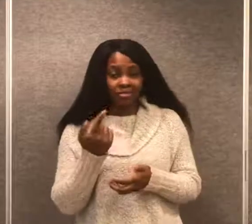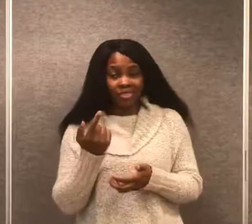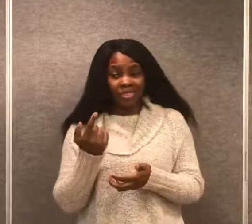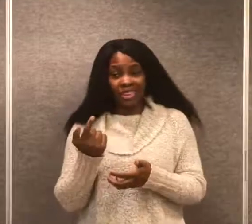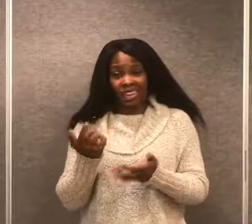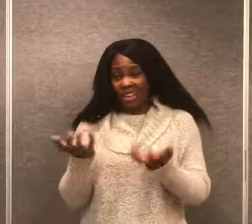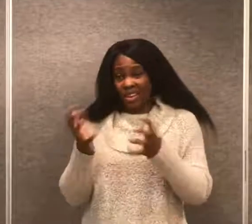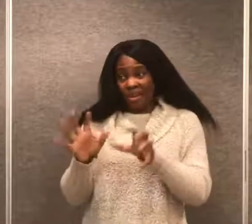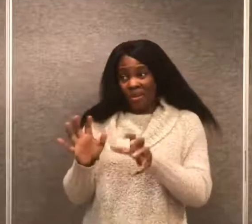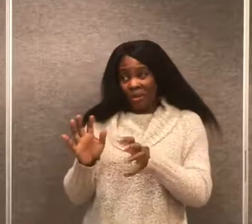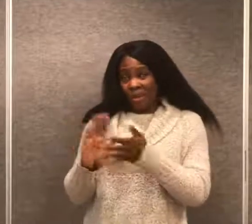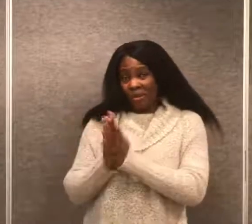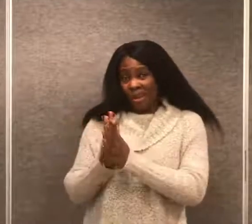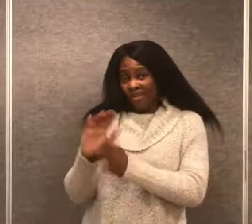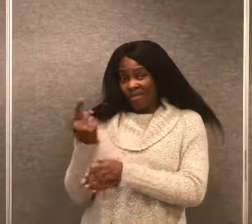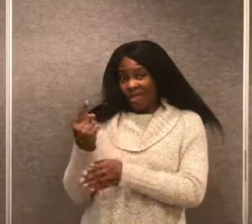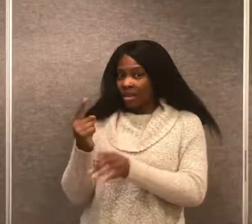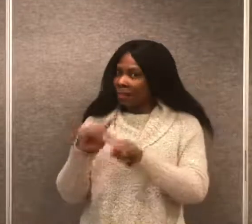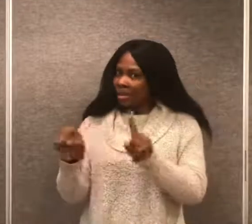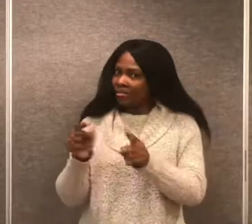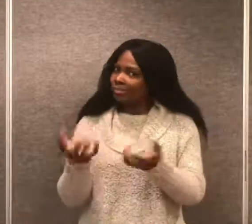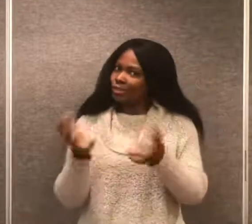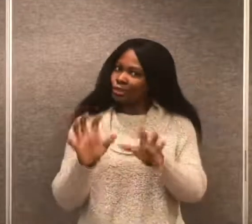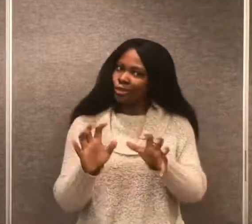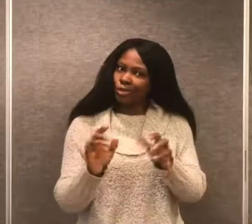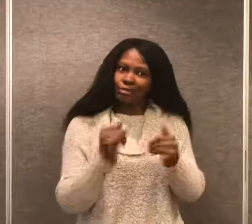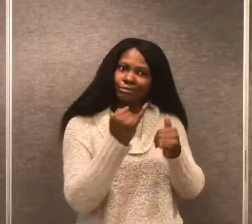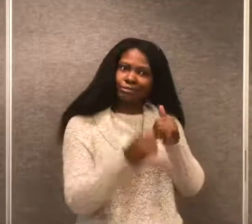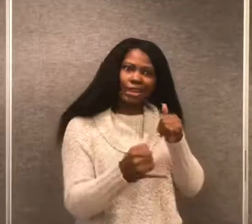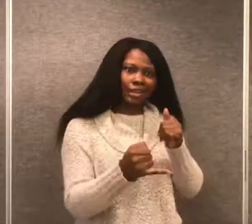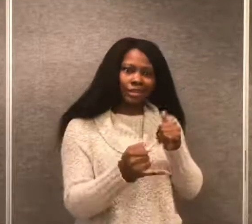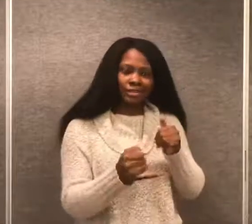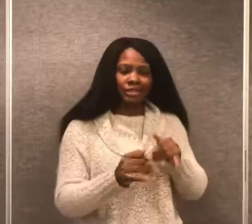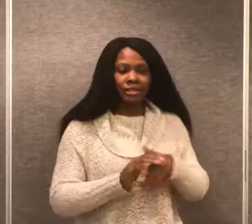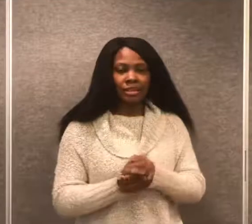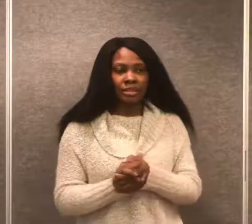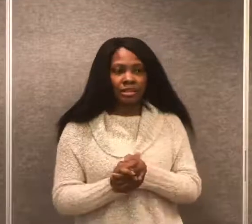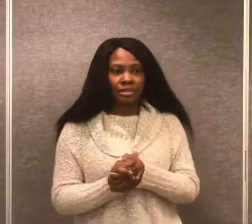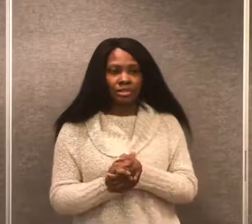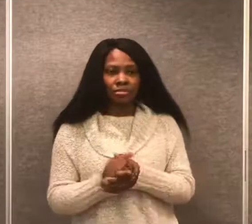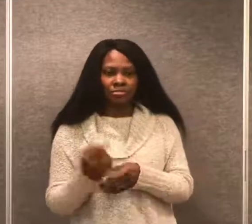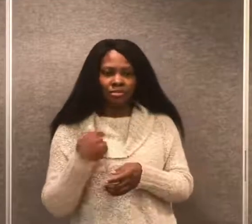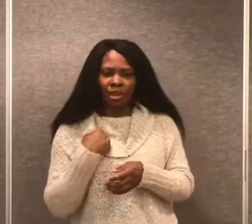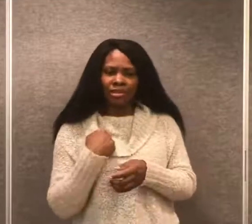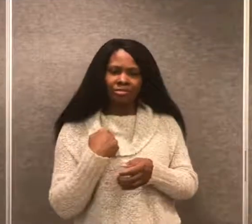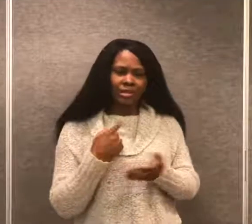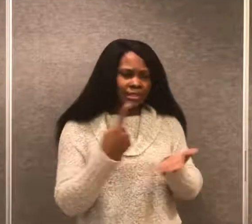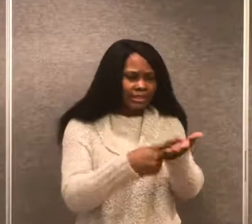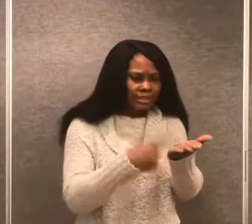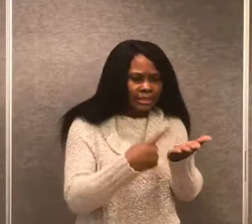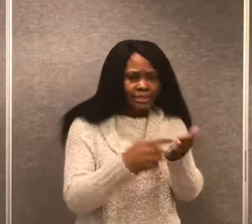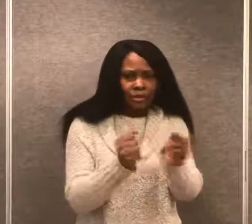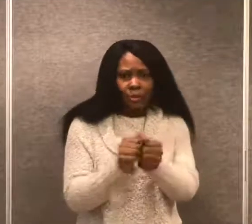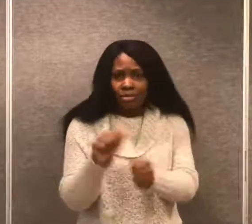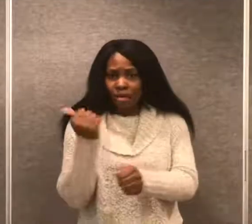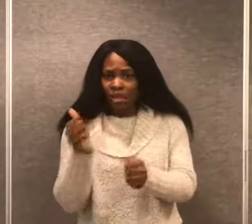want to be last. So I always want to make sure that I'm talking to my peers to see where we're at. And that's across the state of New Jersey, just not Essex